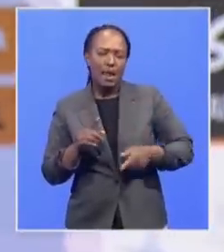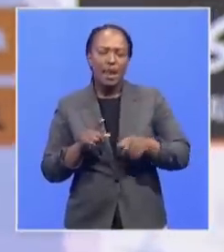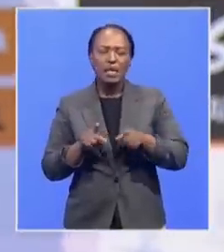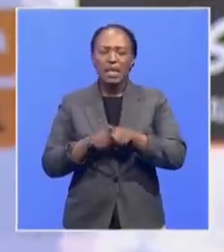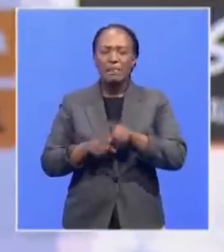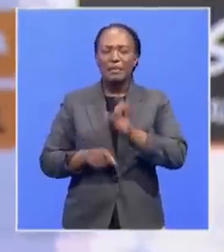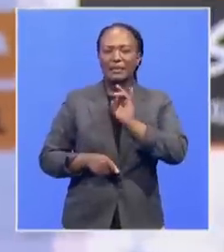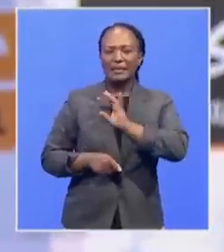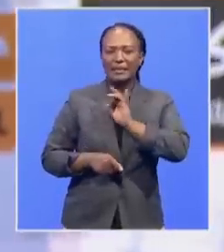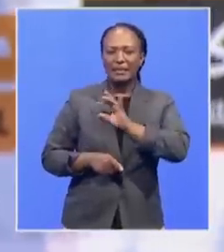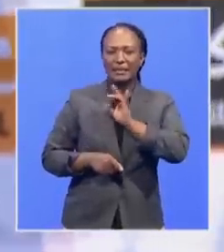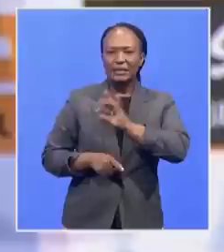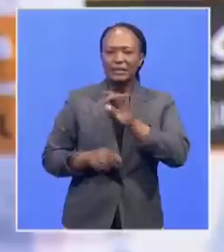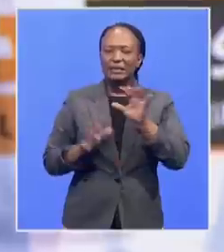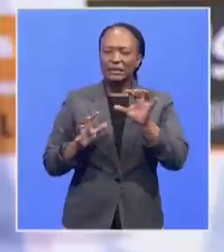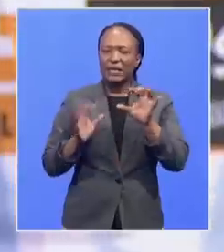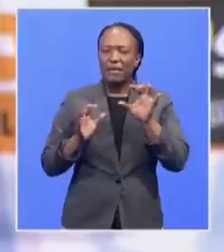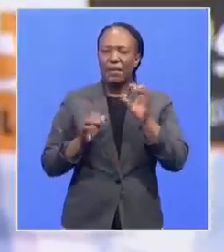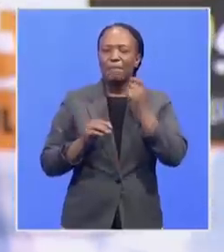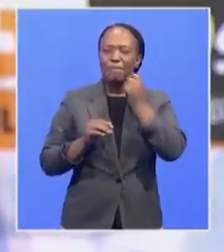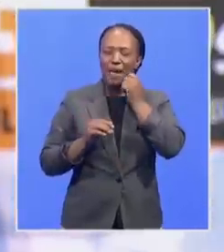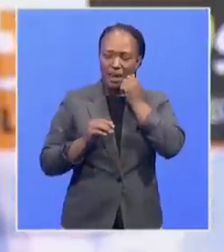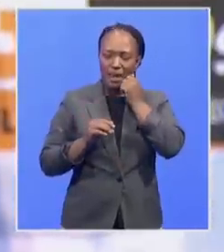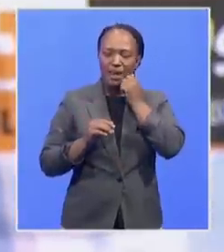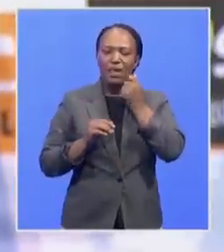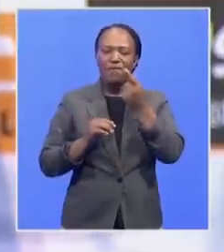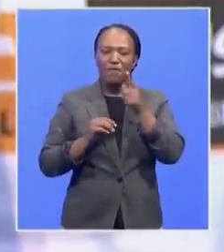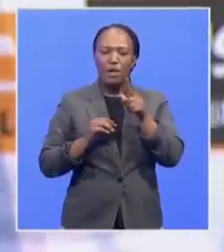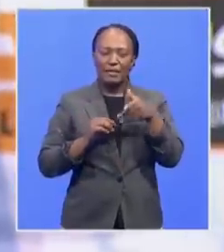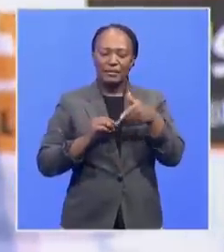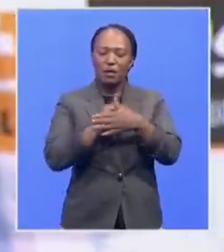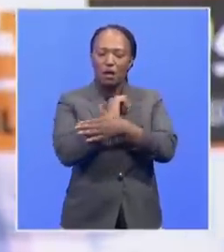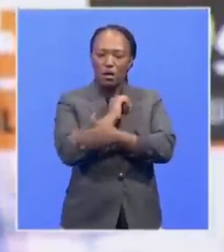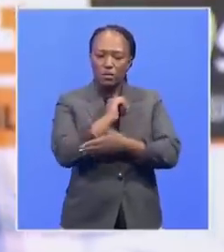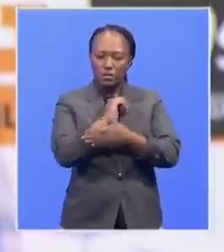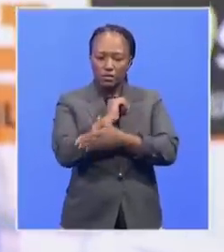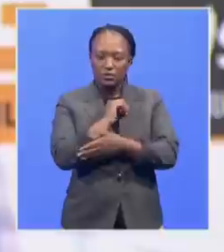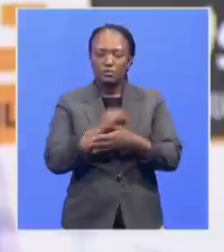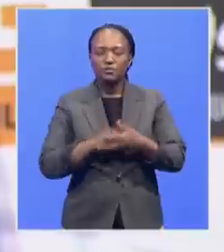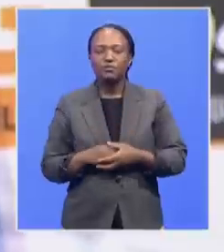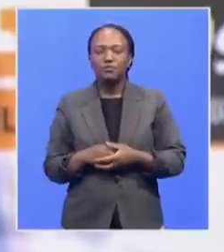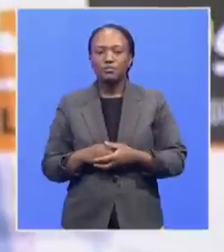country. Re ka se re gona